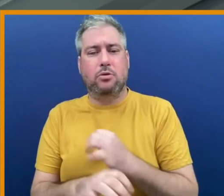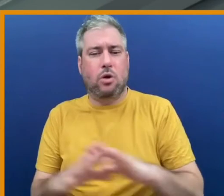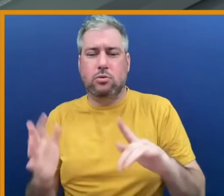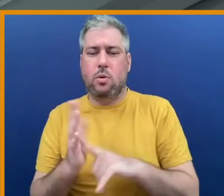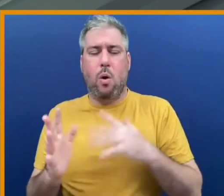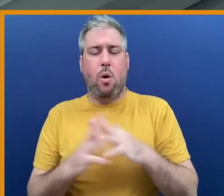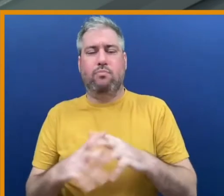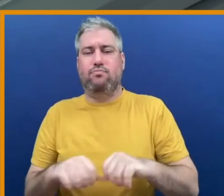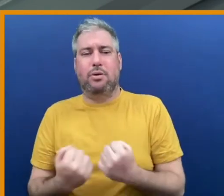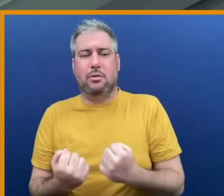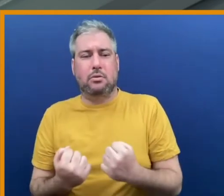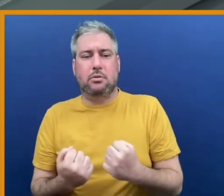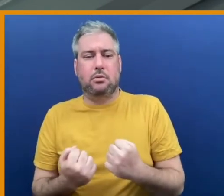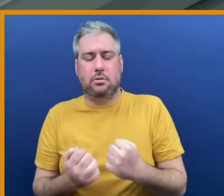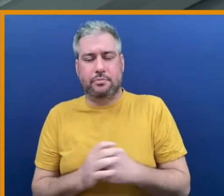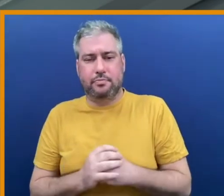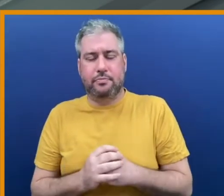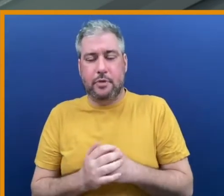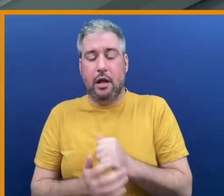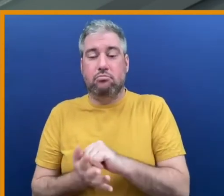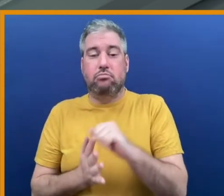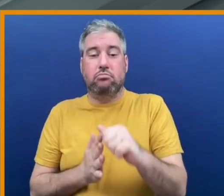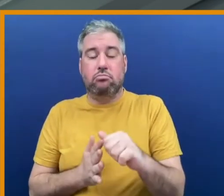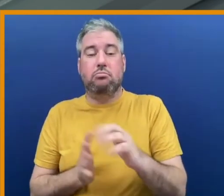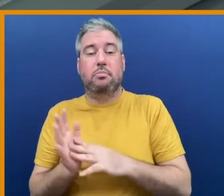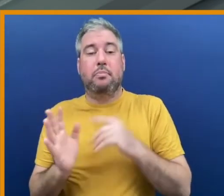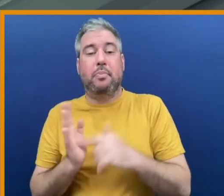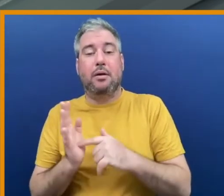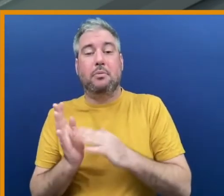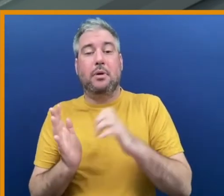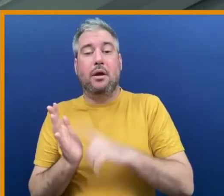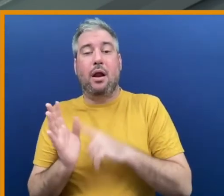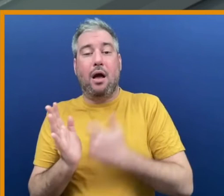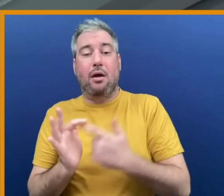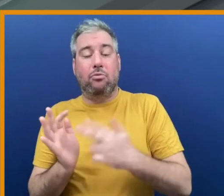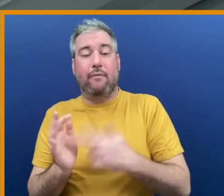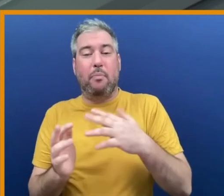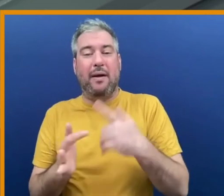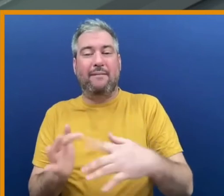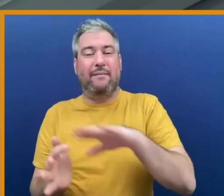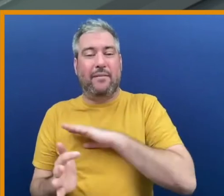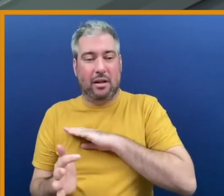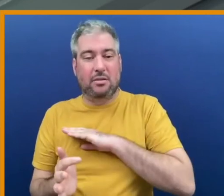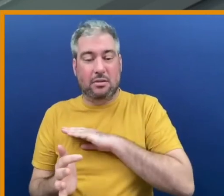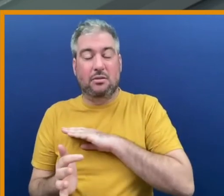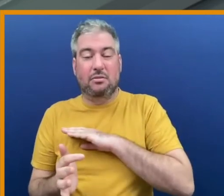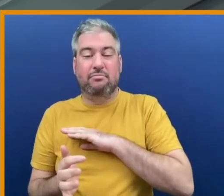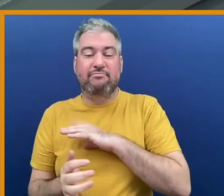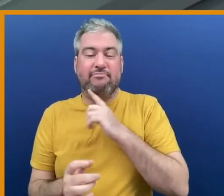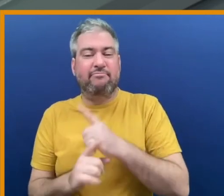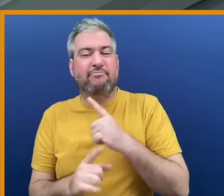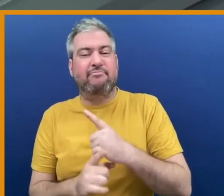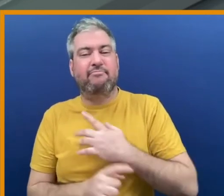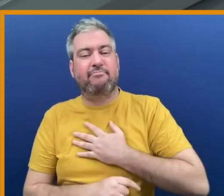from Enfield, who rather touchingly noted the loss of his father, and our thoughts are obviously with him in the sad